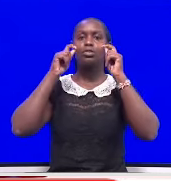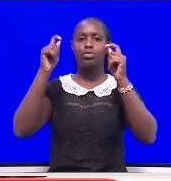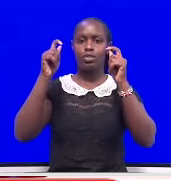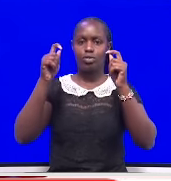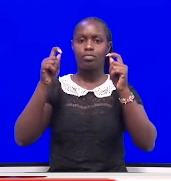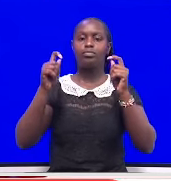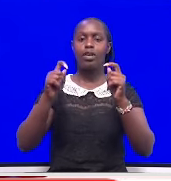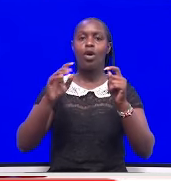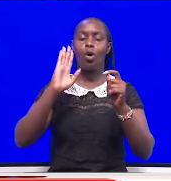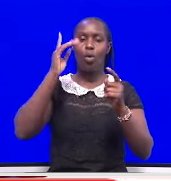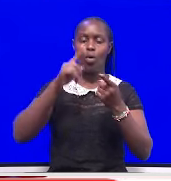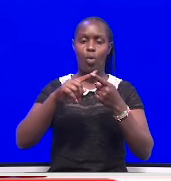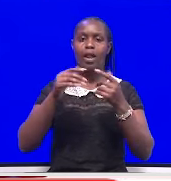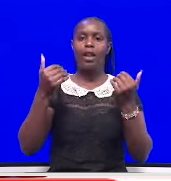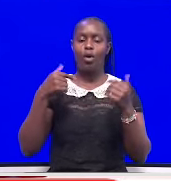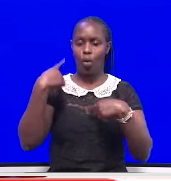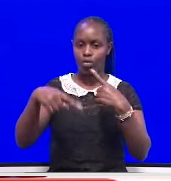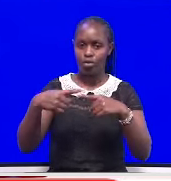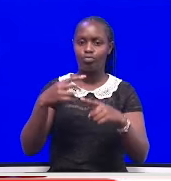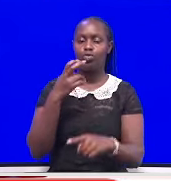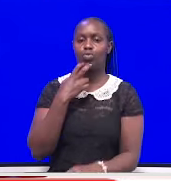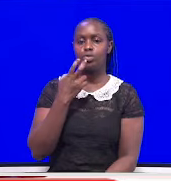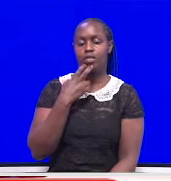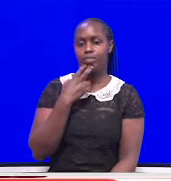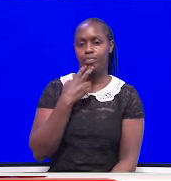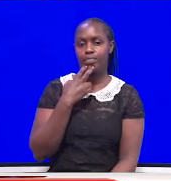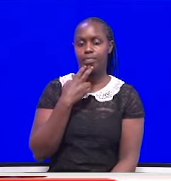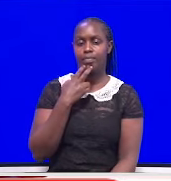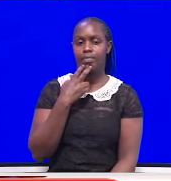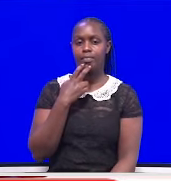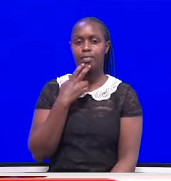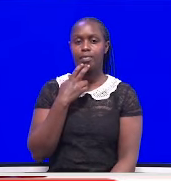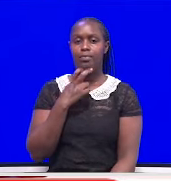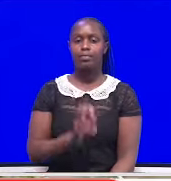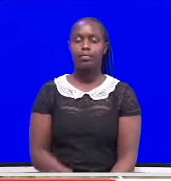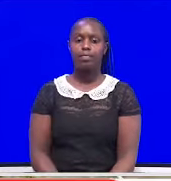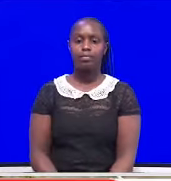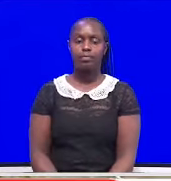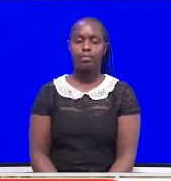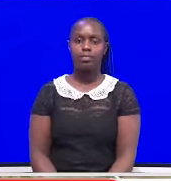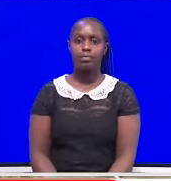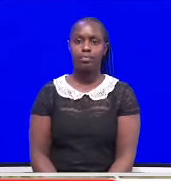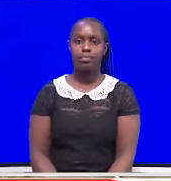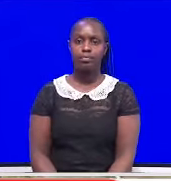Central Business District on Tuesday are still on. Mwigi William with a full report.